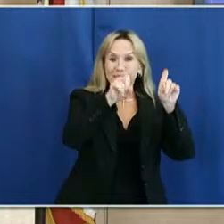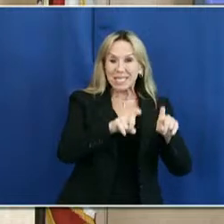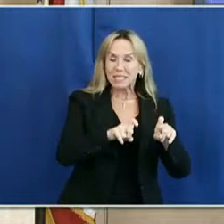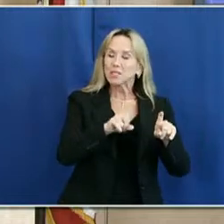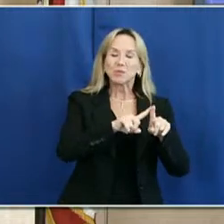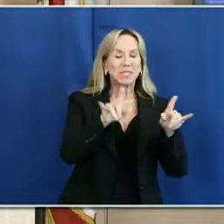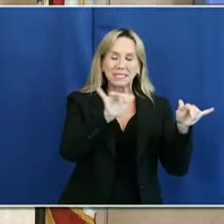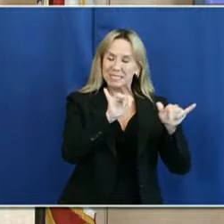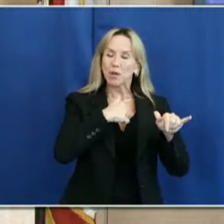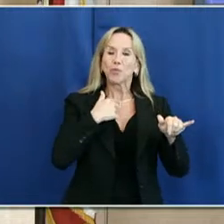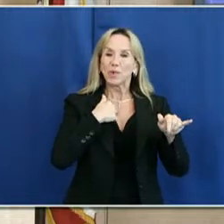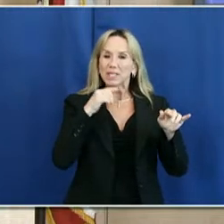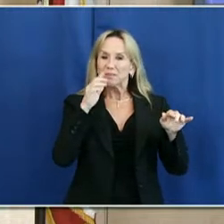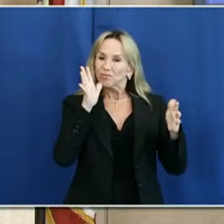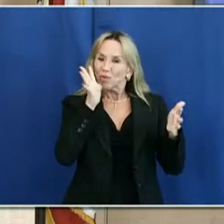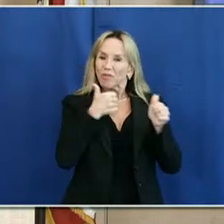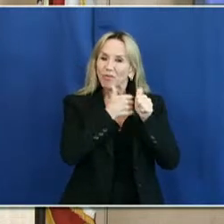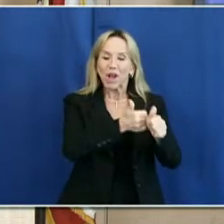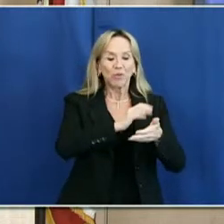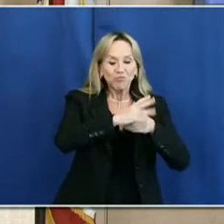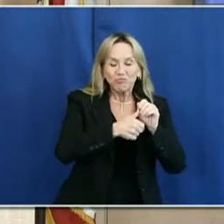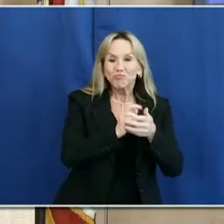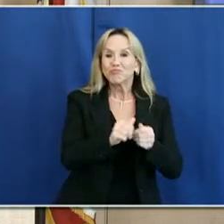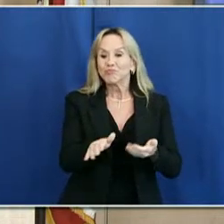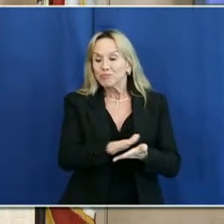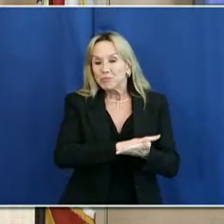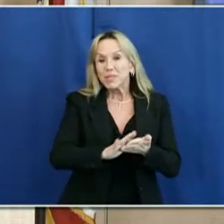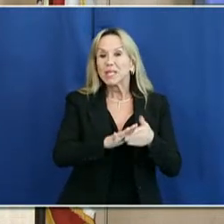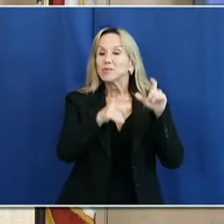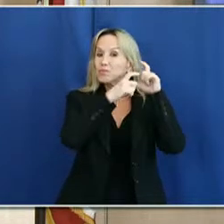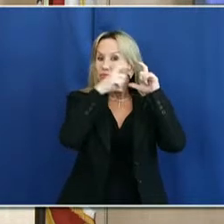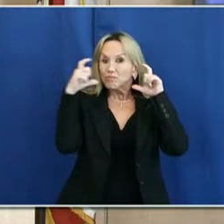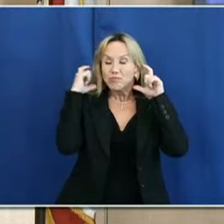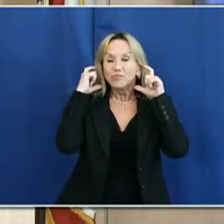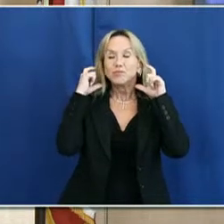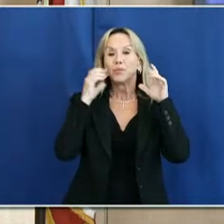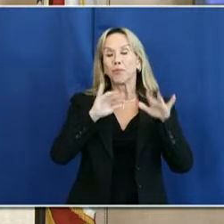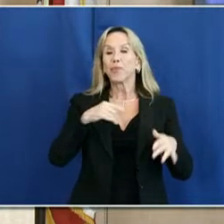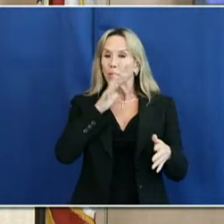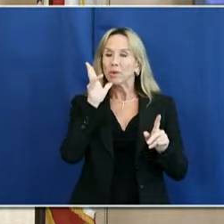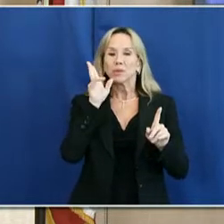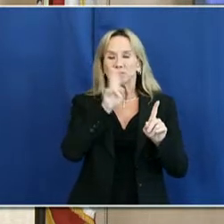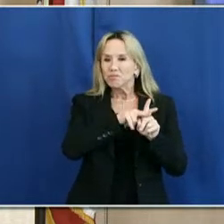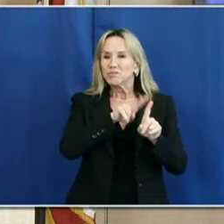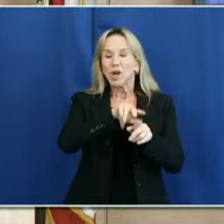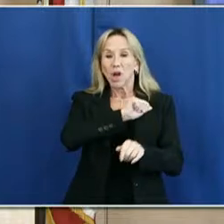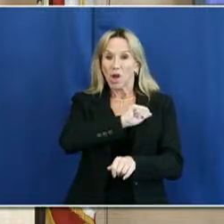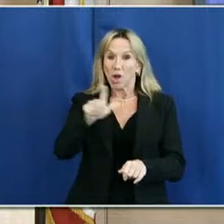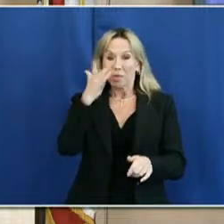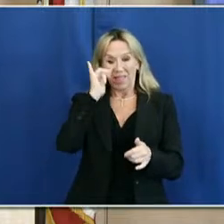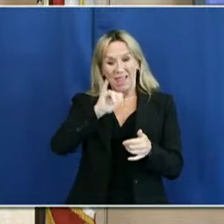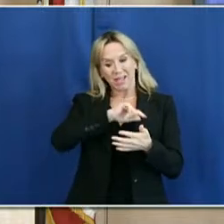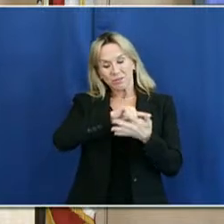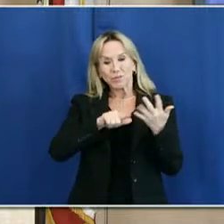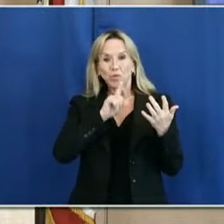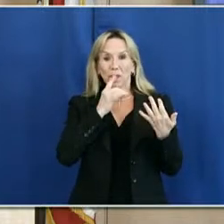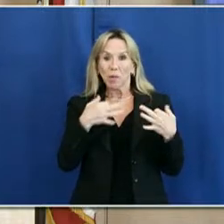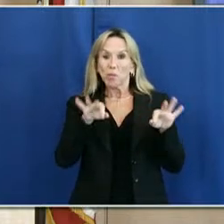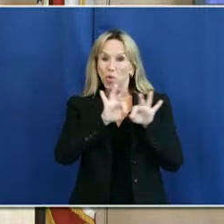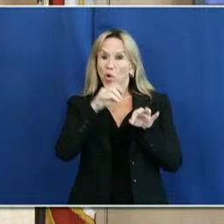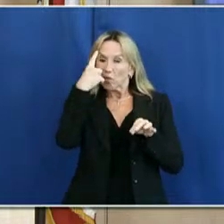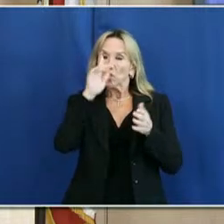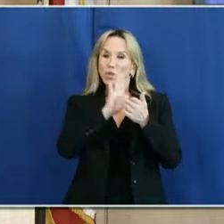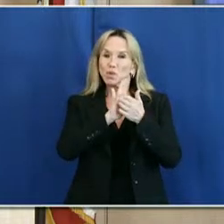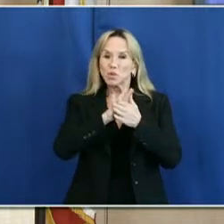hand washing, wearing face coverings, continue to implement physical distancing practices. All of these are important steps for our region and